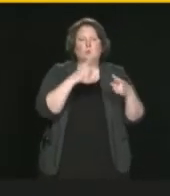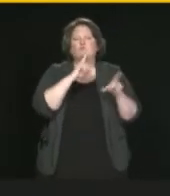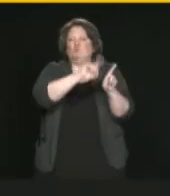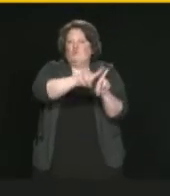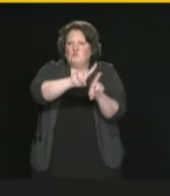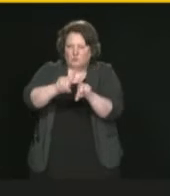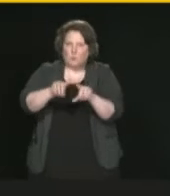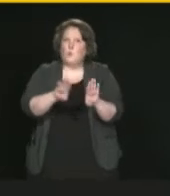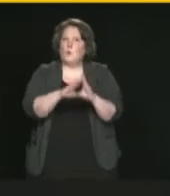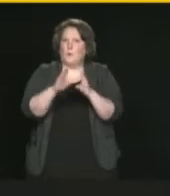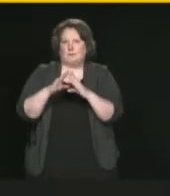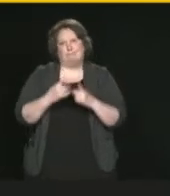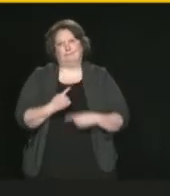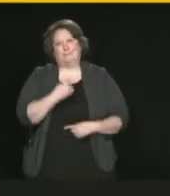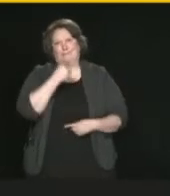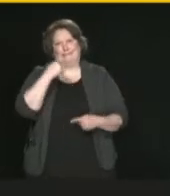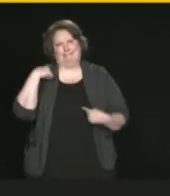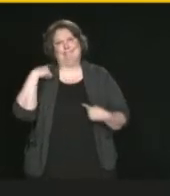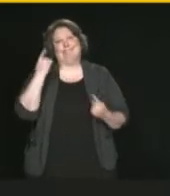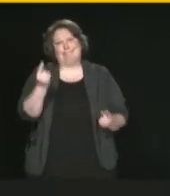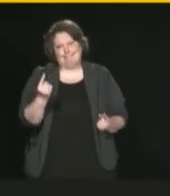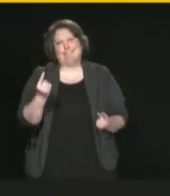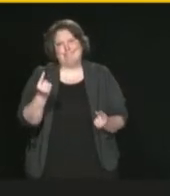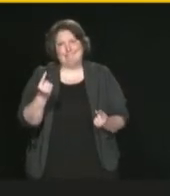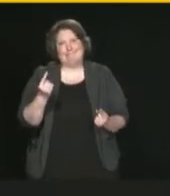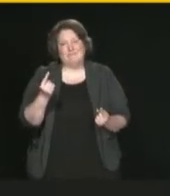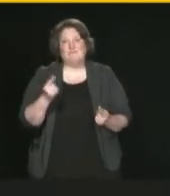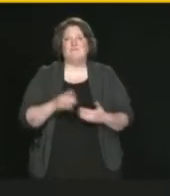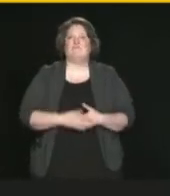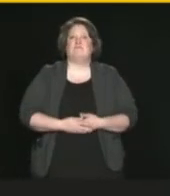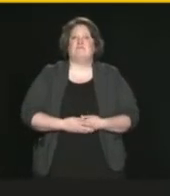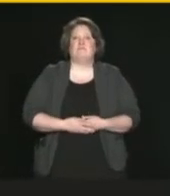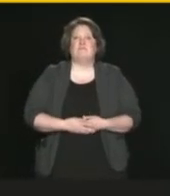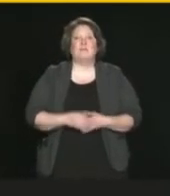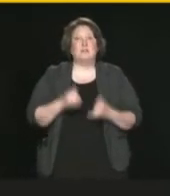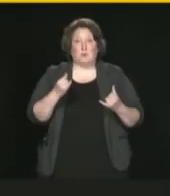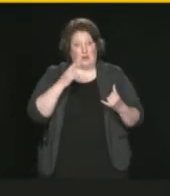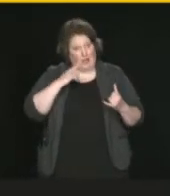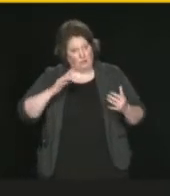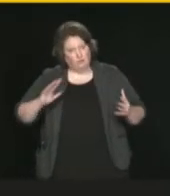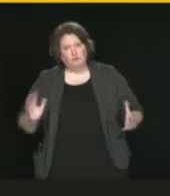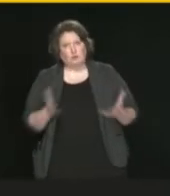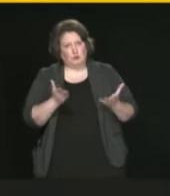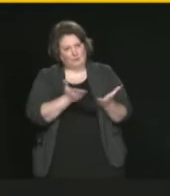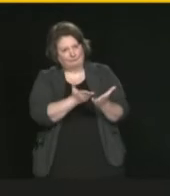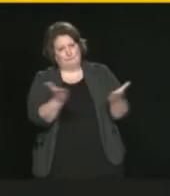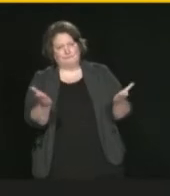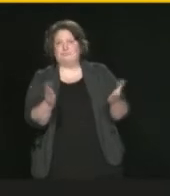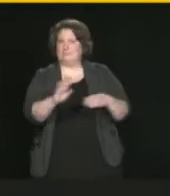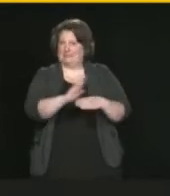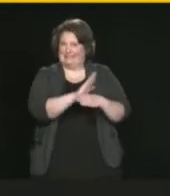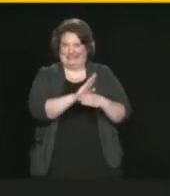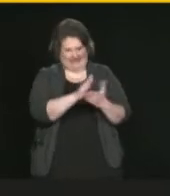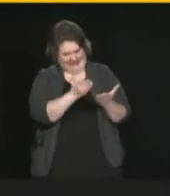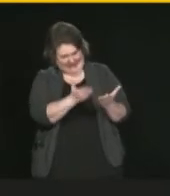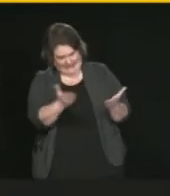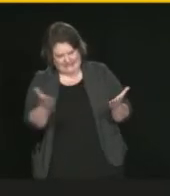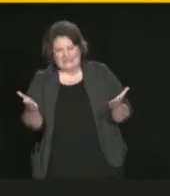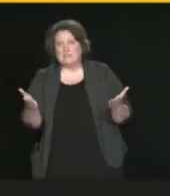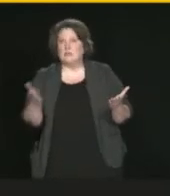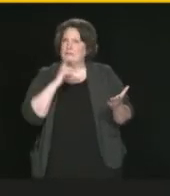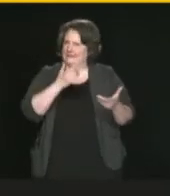and we have missed them during confinement. And now it's time to encourage them as much as possible, while being